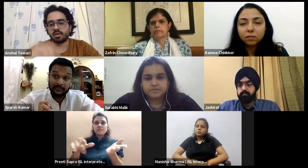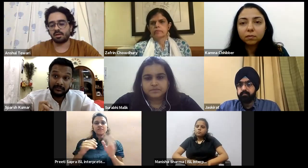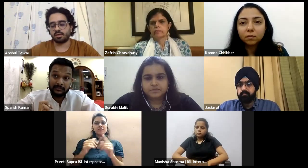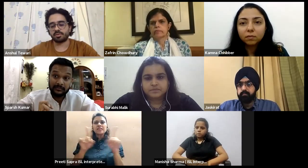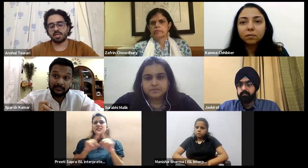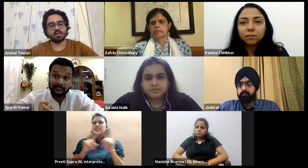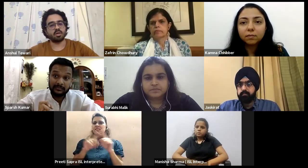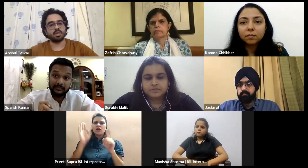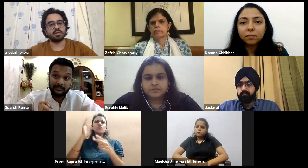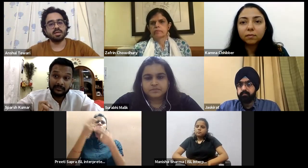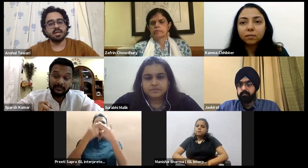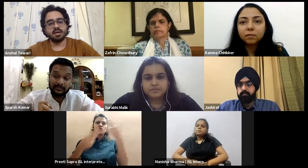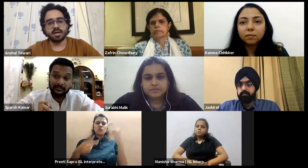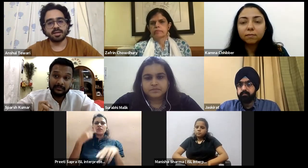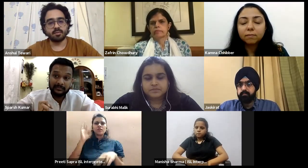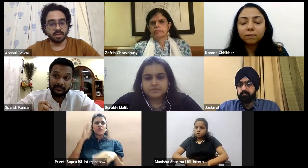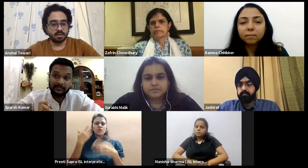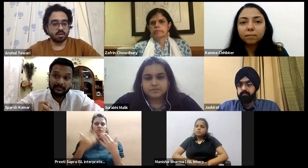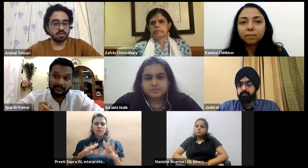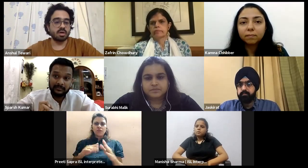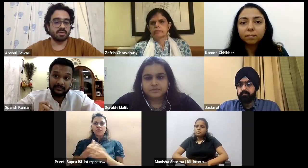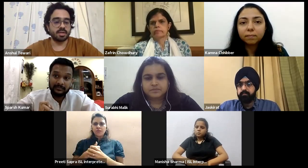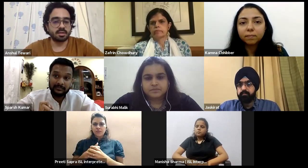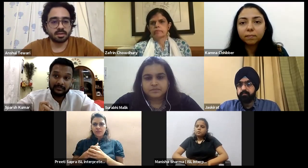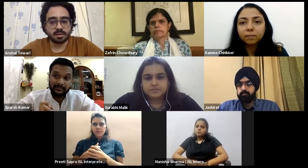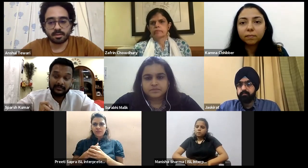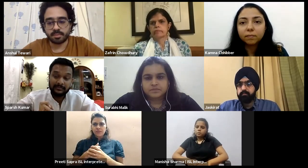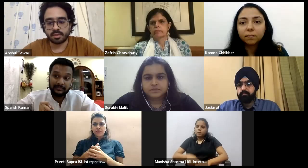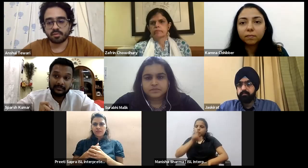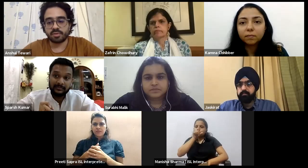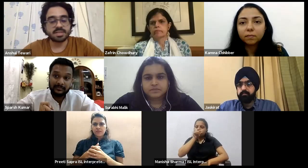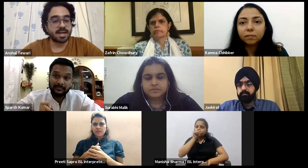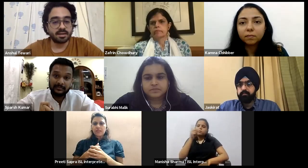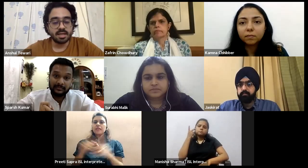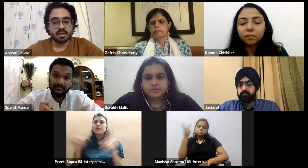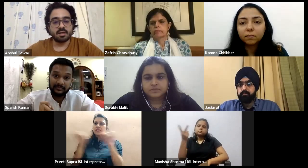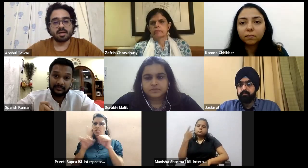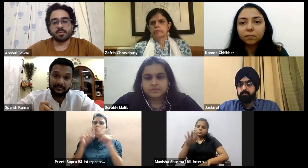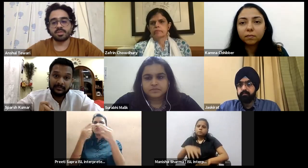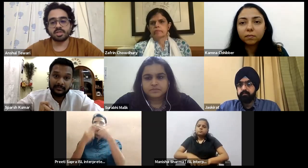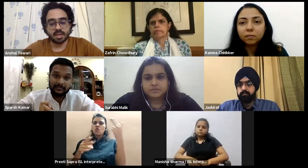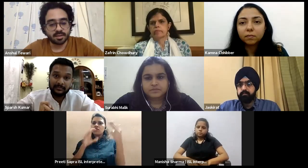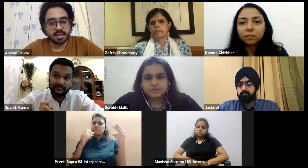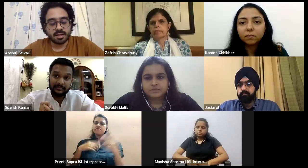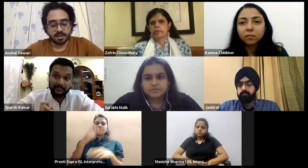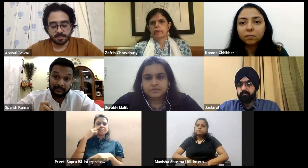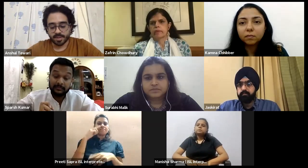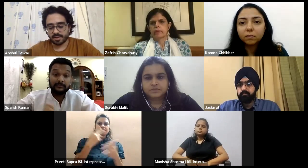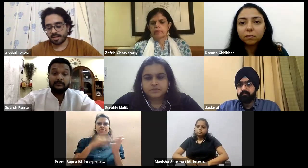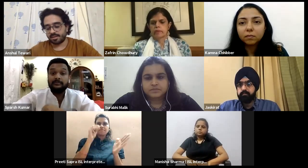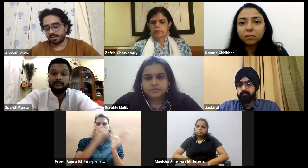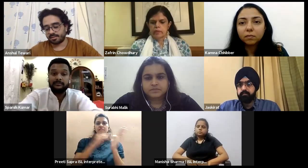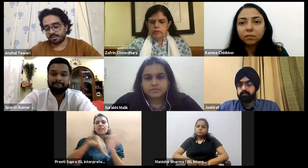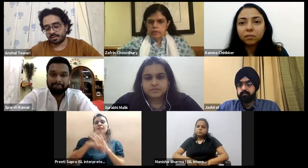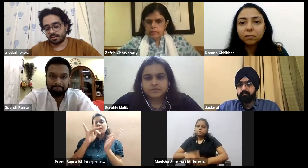I remember, seeing it on Twitter. And then we also covered it, firsthand. And it was in Chennai.